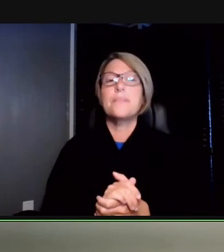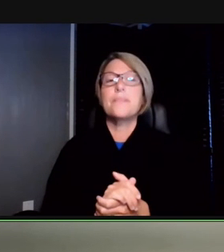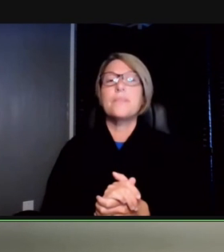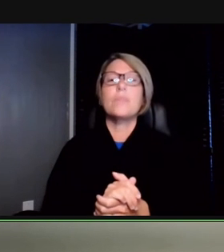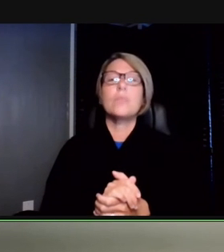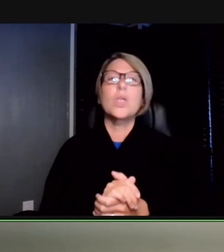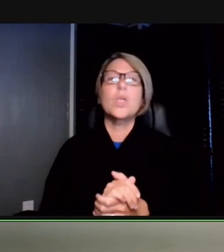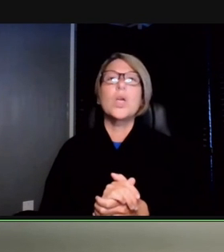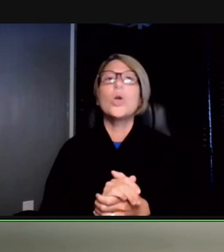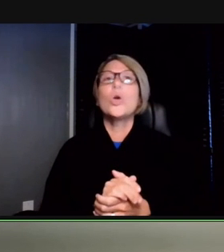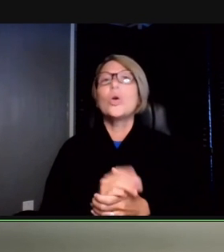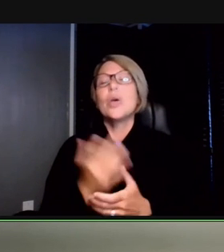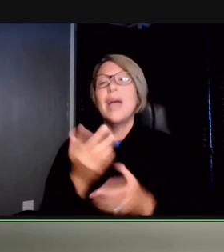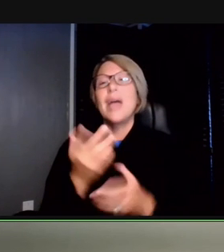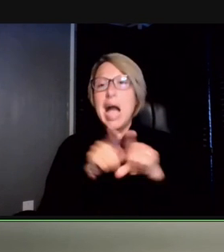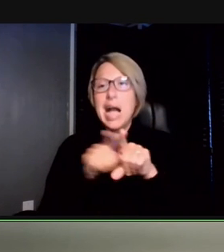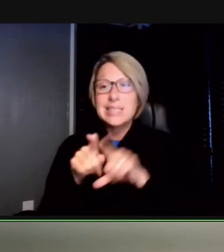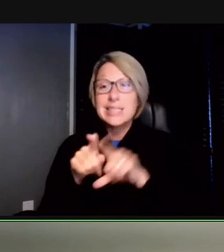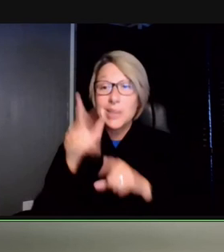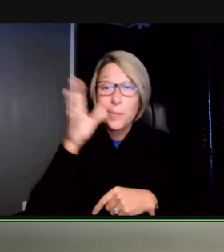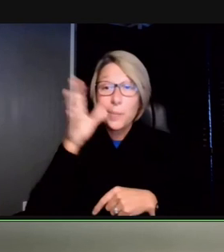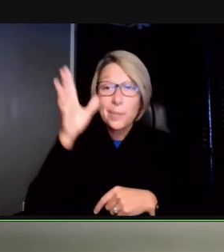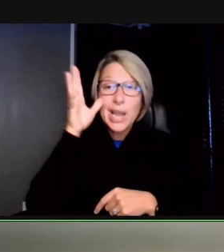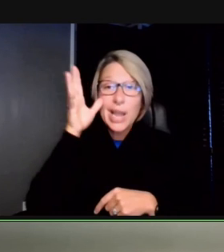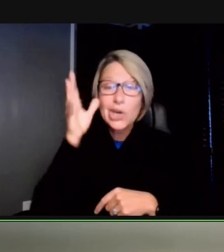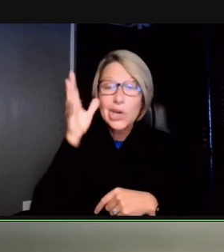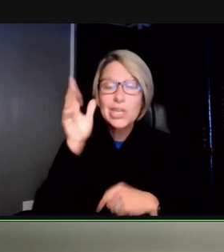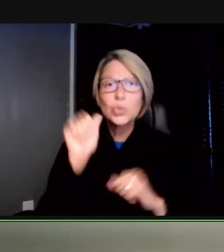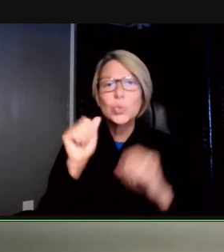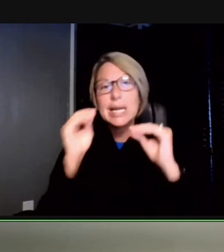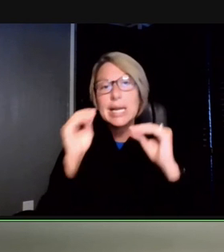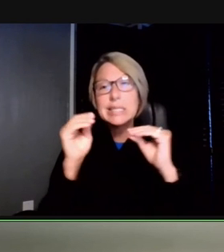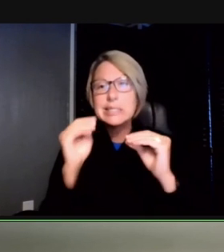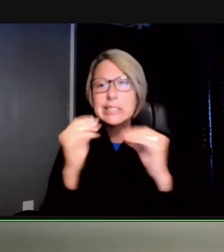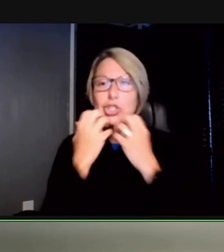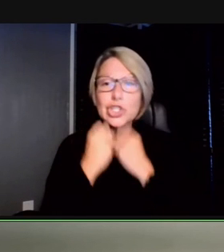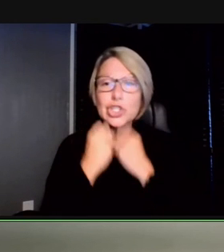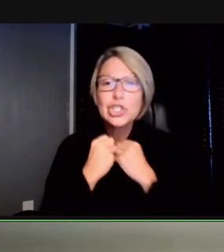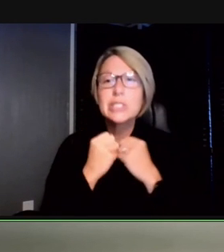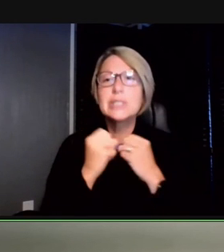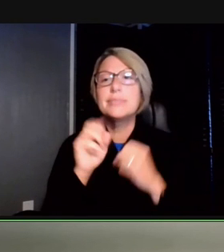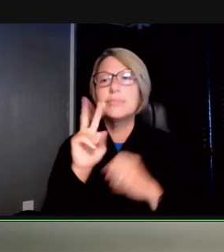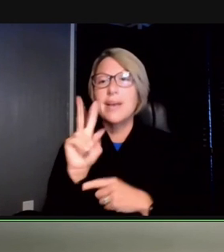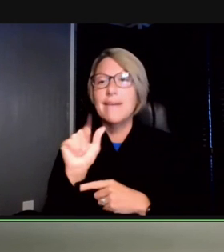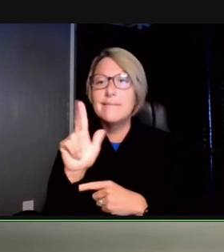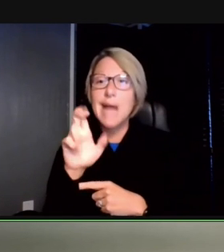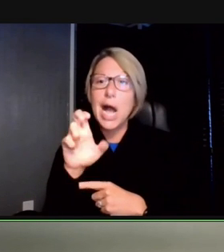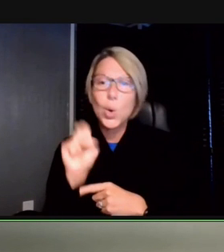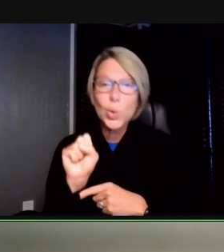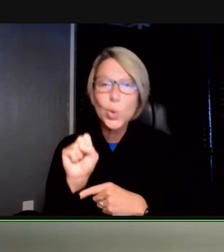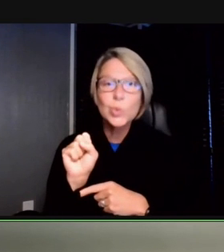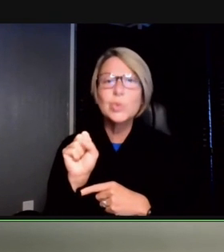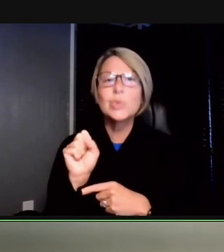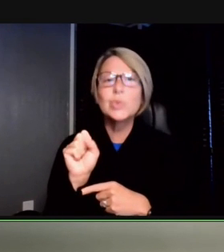You can only, as parents, teach the values. We can teach what we call generalized values,